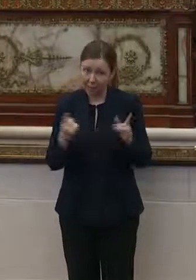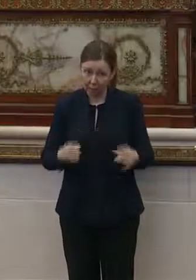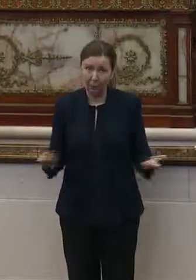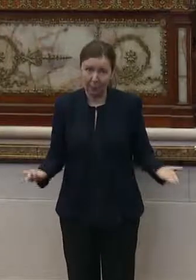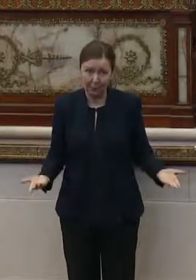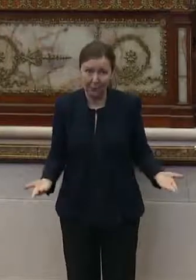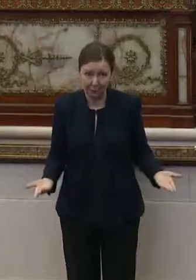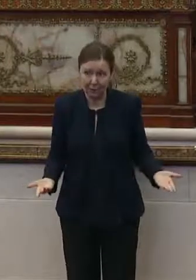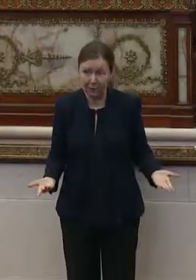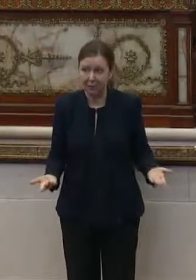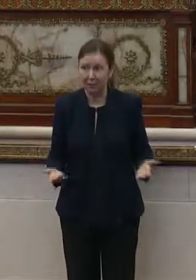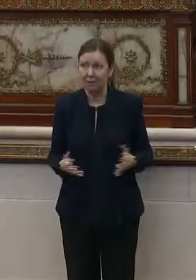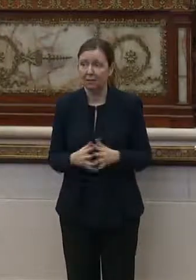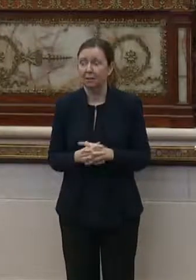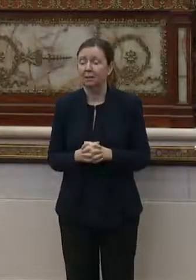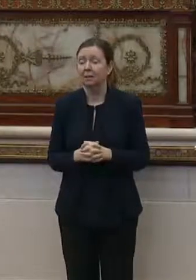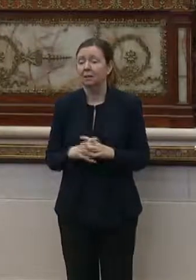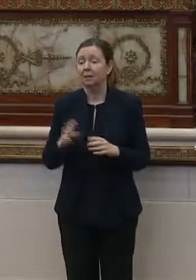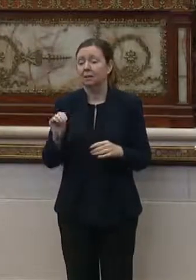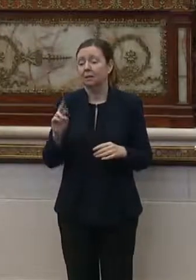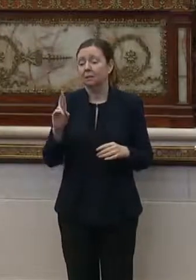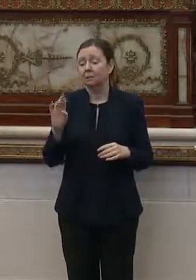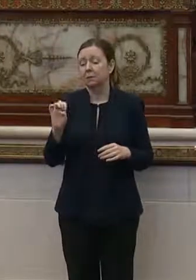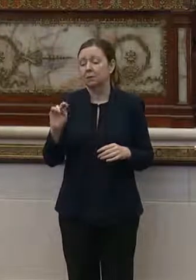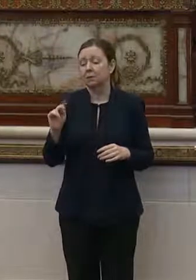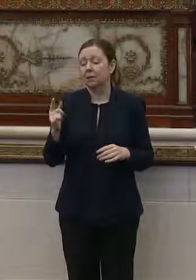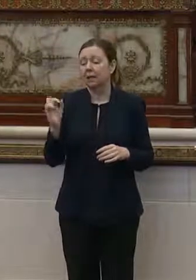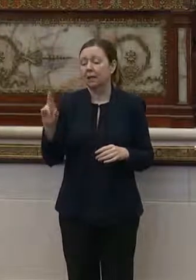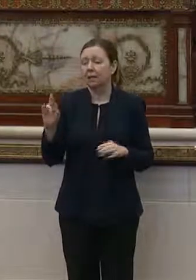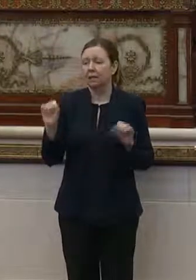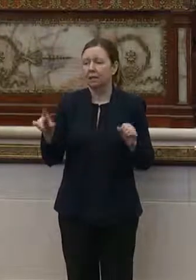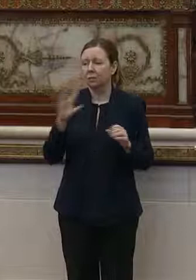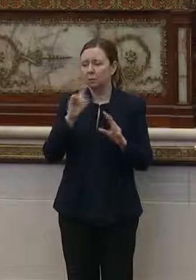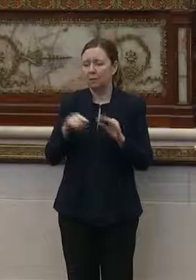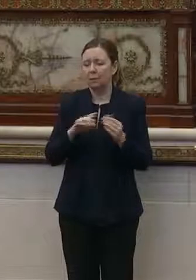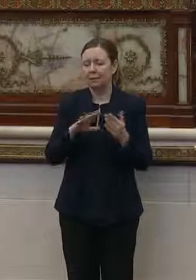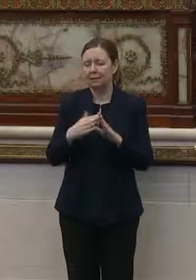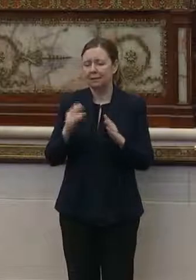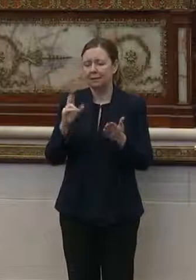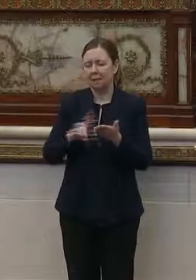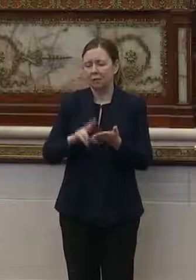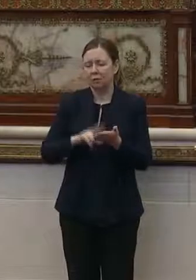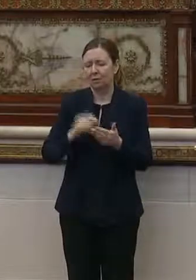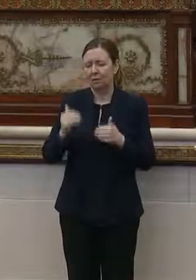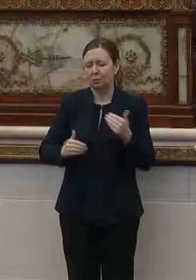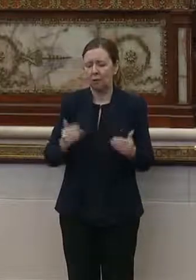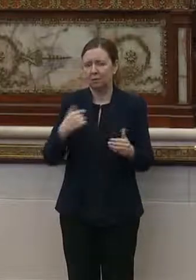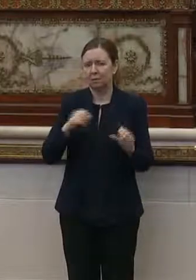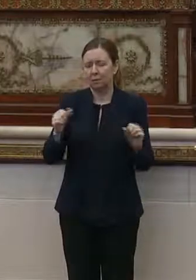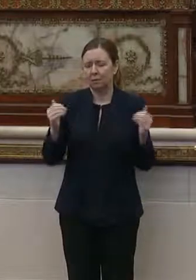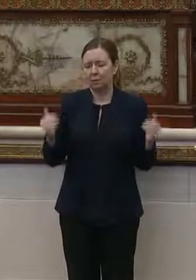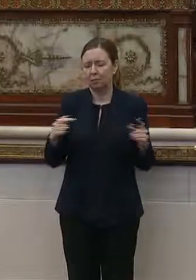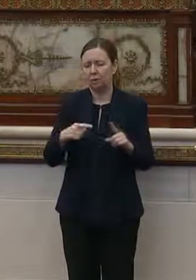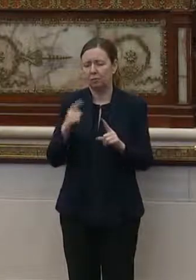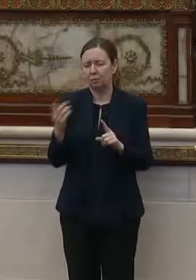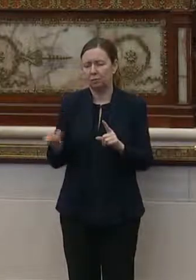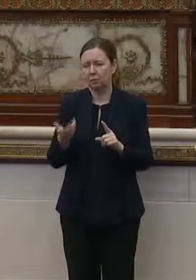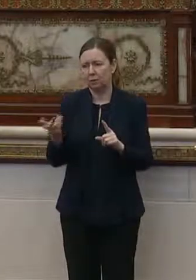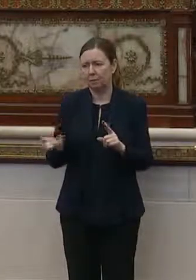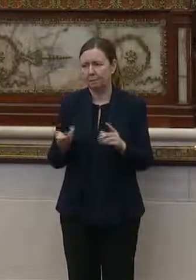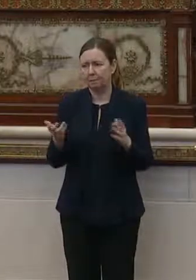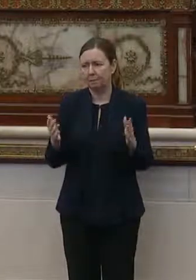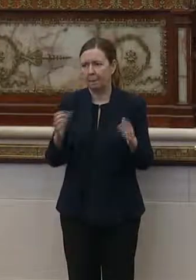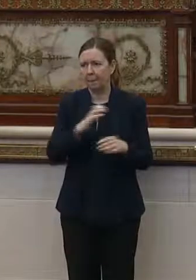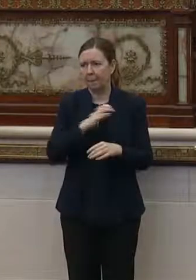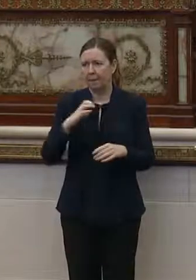here. Mr. Engler, are you available to talk about the city's contracting process so that we can move on to the